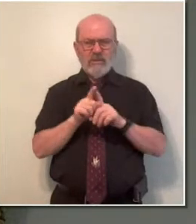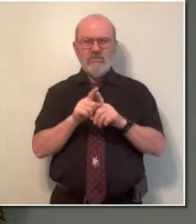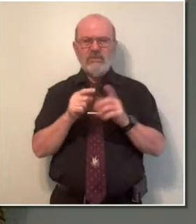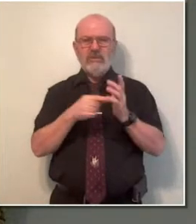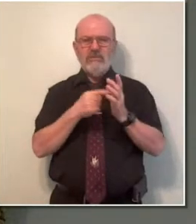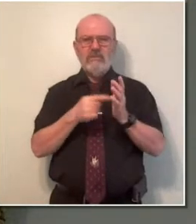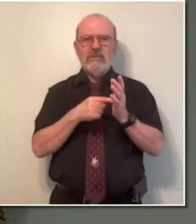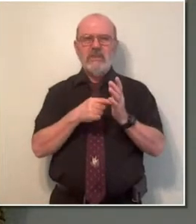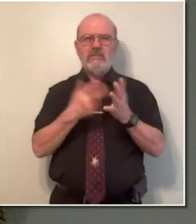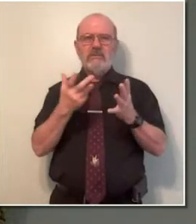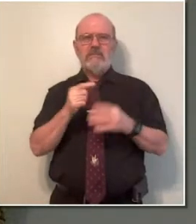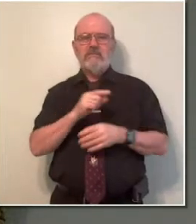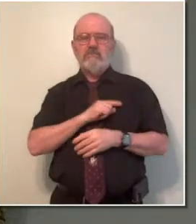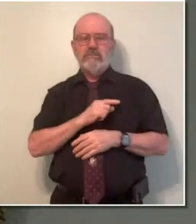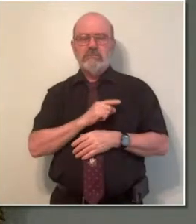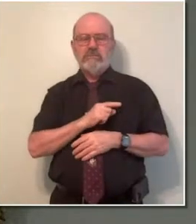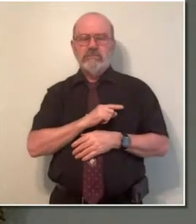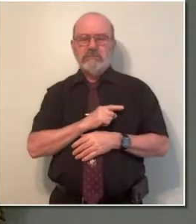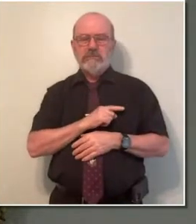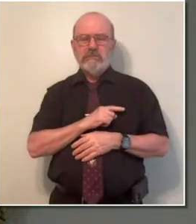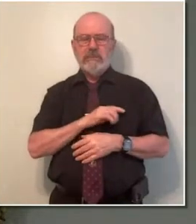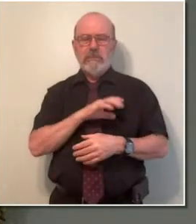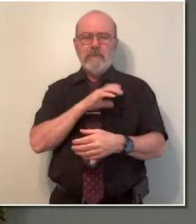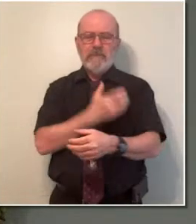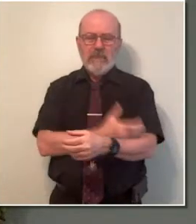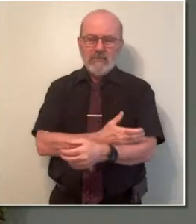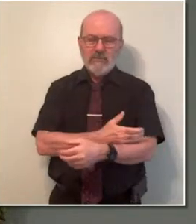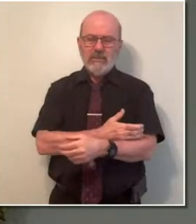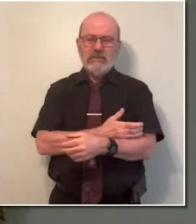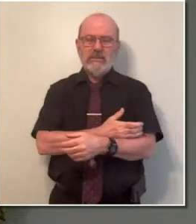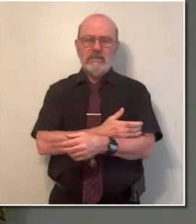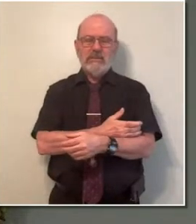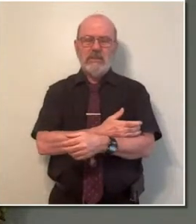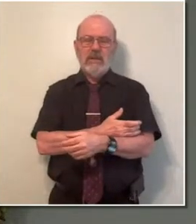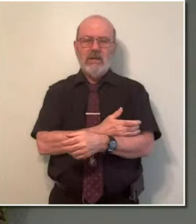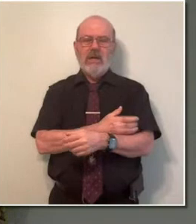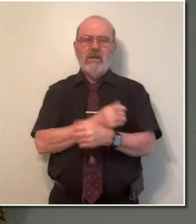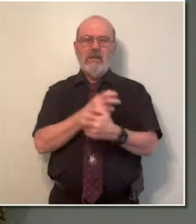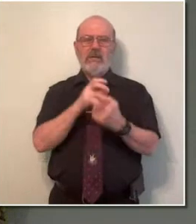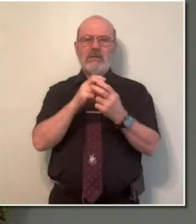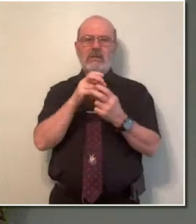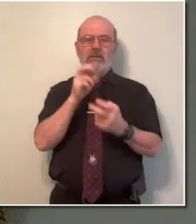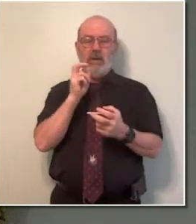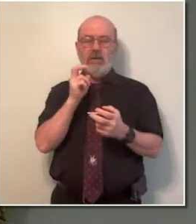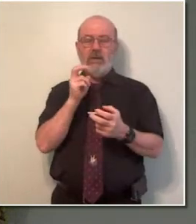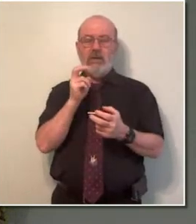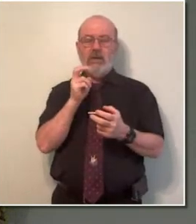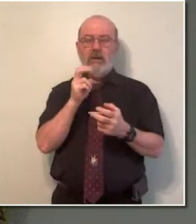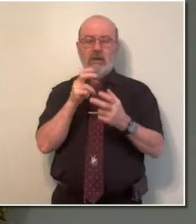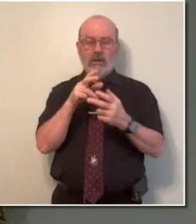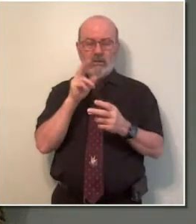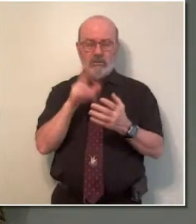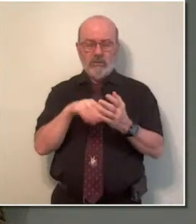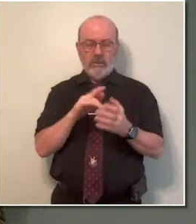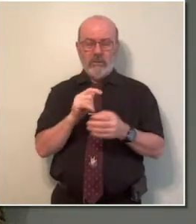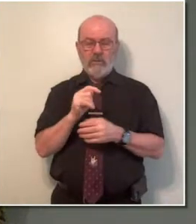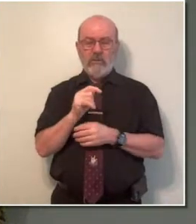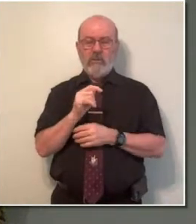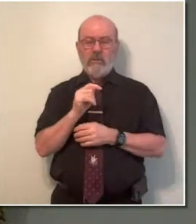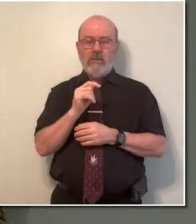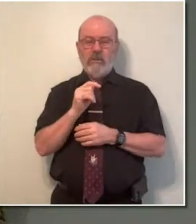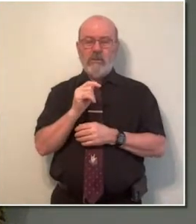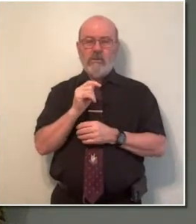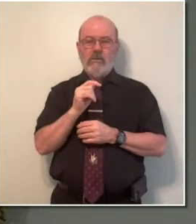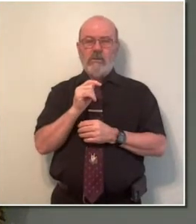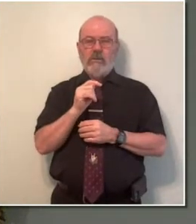quite convicting and quite powerful and quite shocking, if you will, to look at it. Think